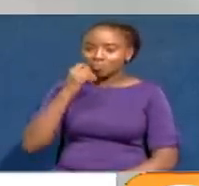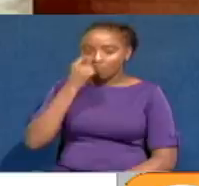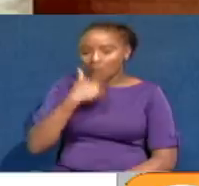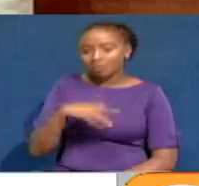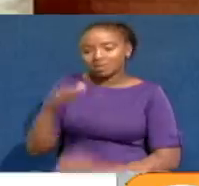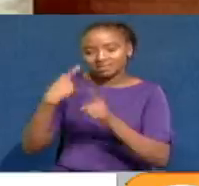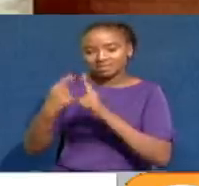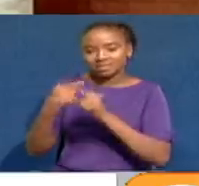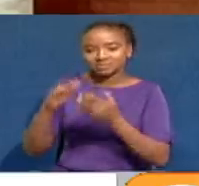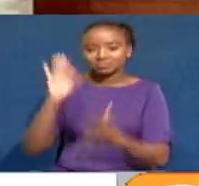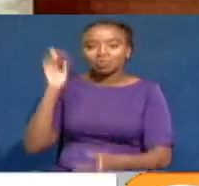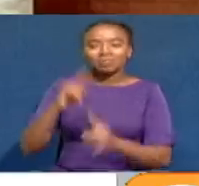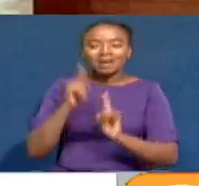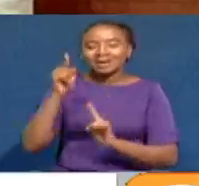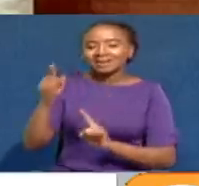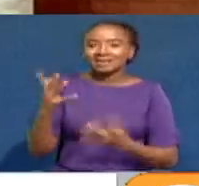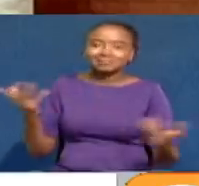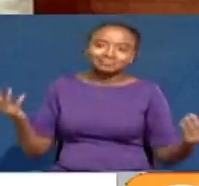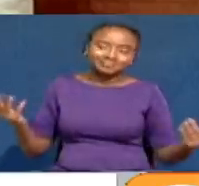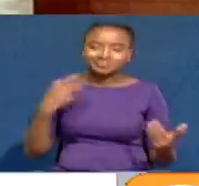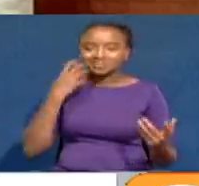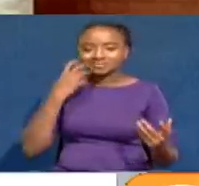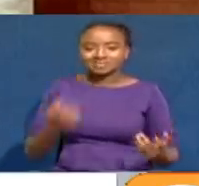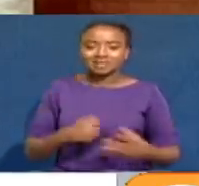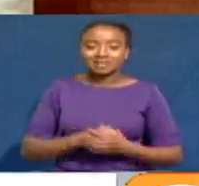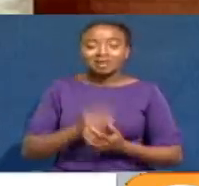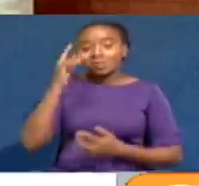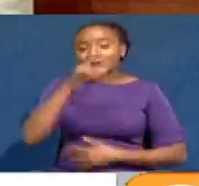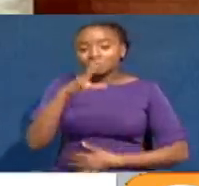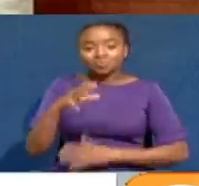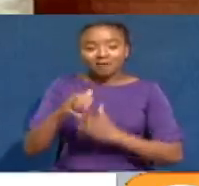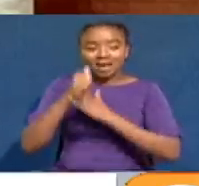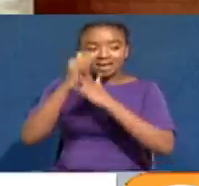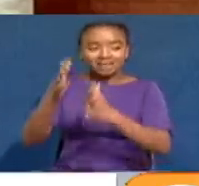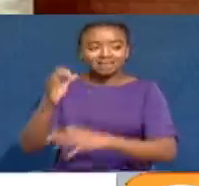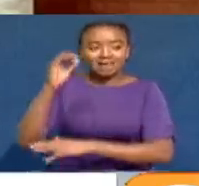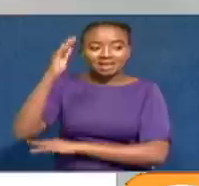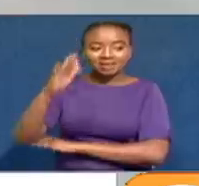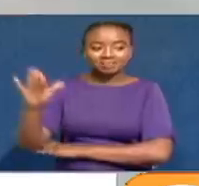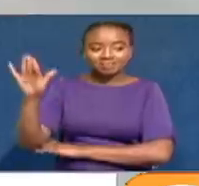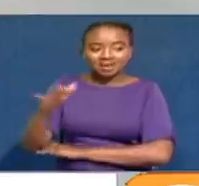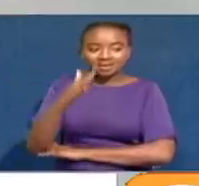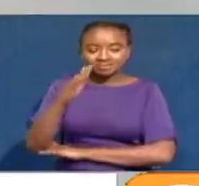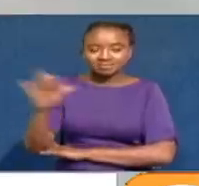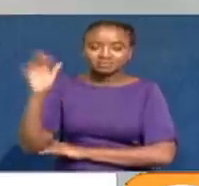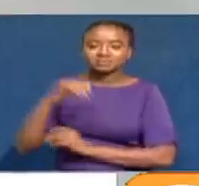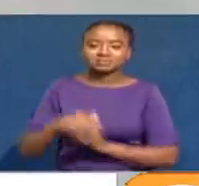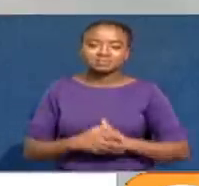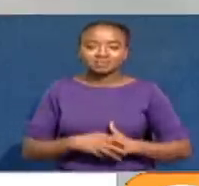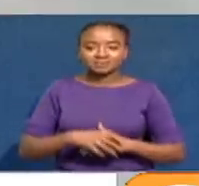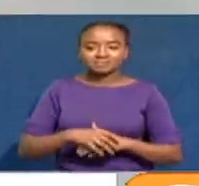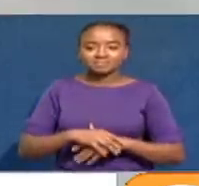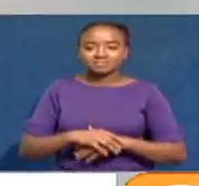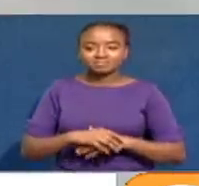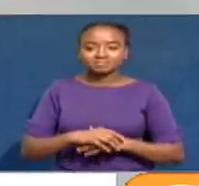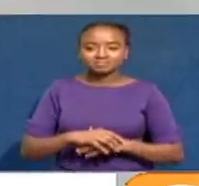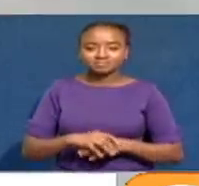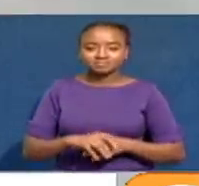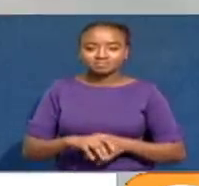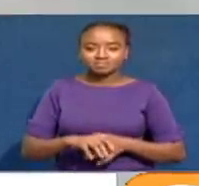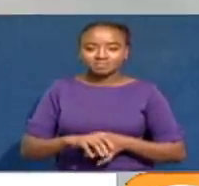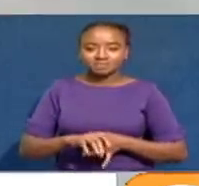Unfortunately. Yeah. He's falling short. And being a leader in parliament. No. You have said that one for that time. That the many. You are